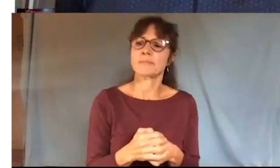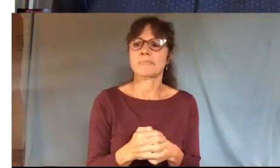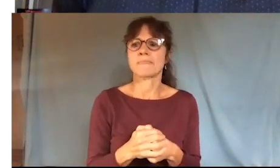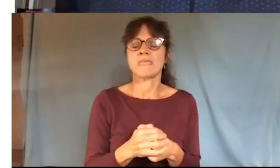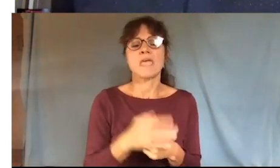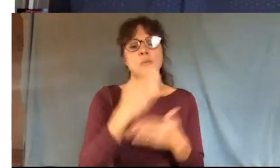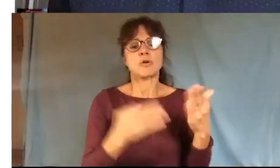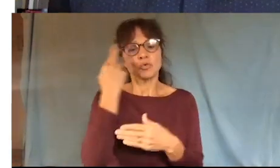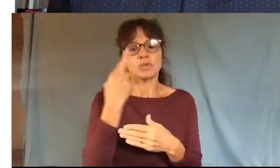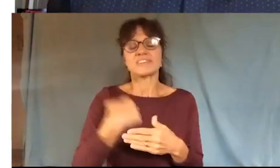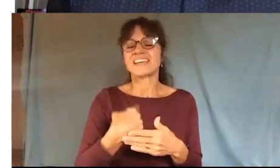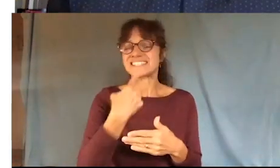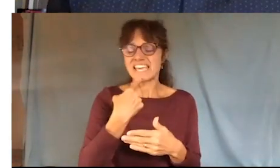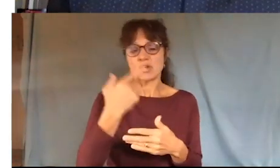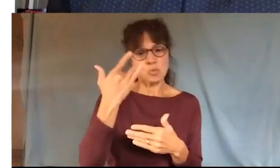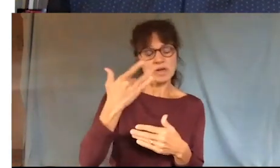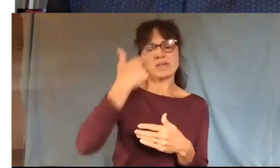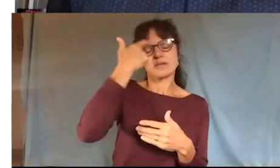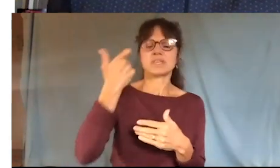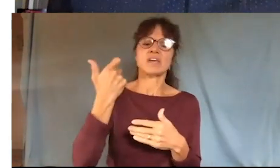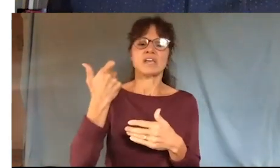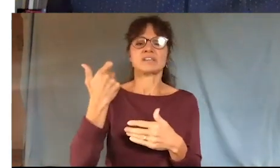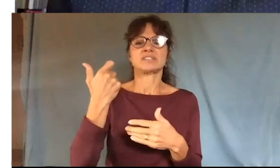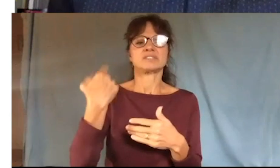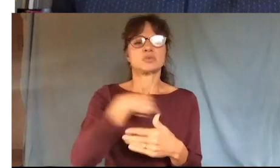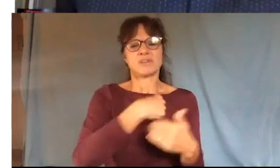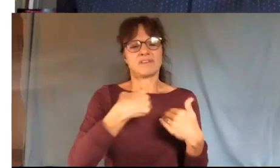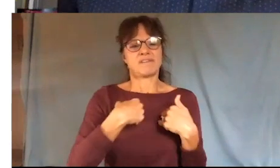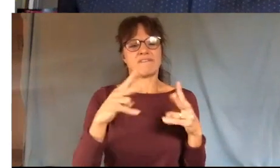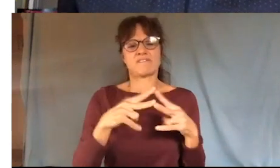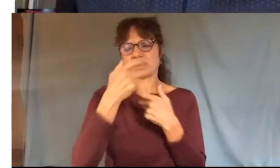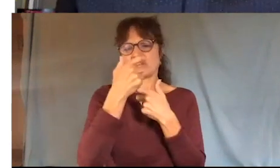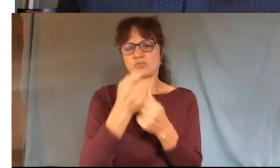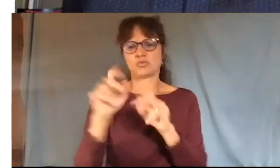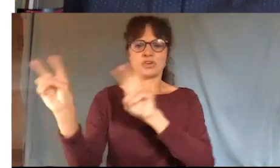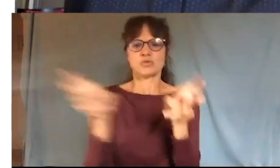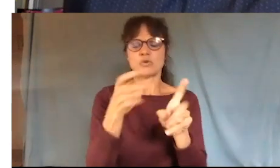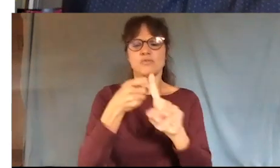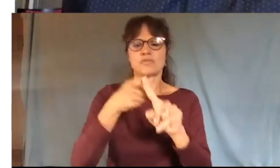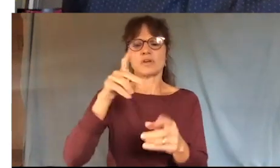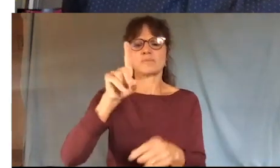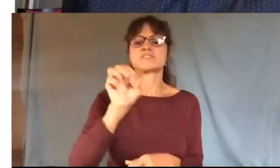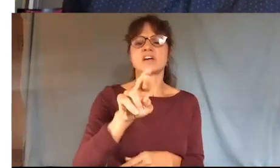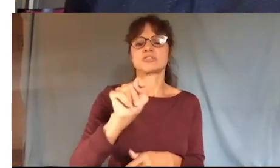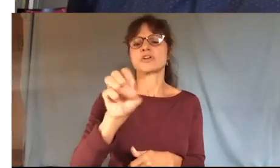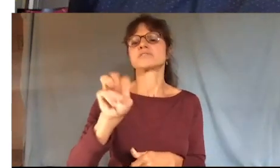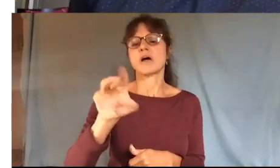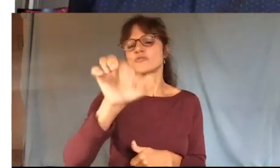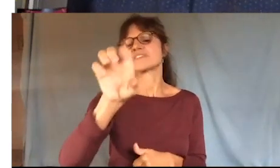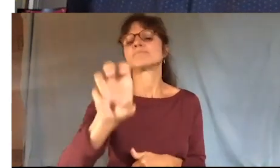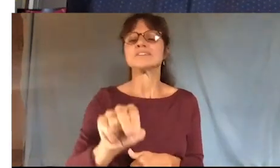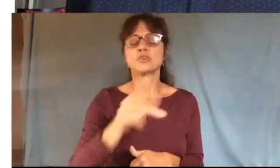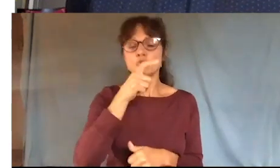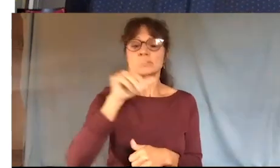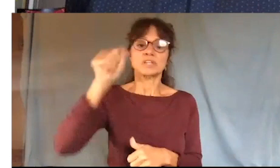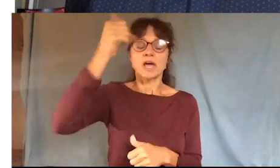And part of the reason that I say this is because there was a really interesting quote today from Dr. Tom Frieden, who used to be the head of CDC,